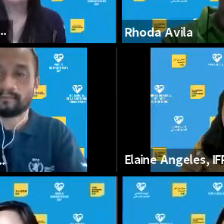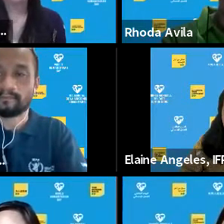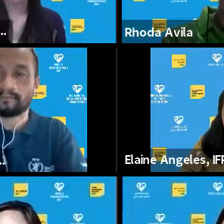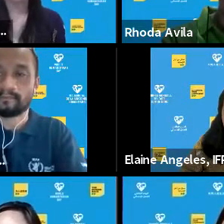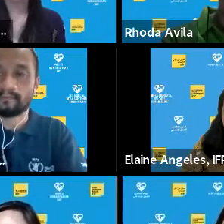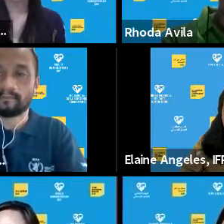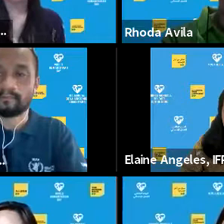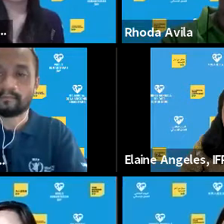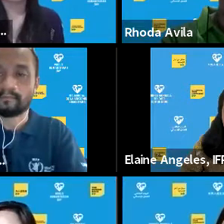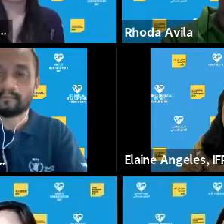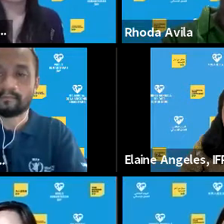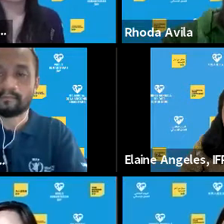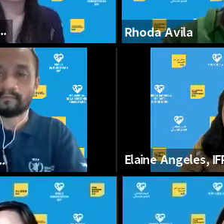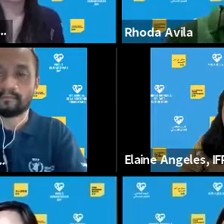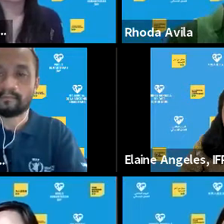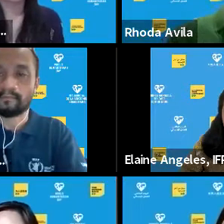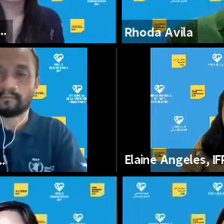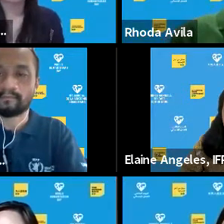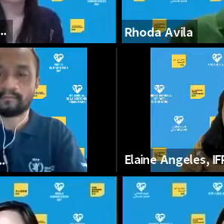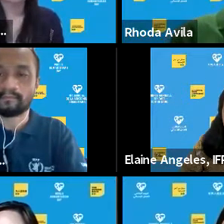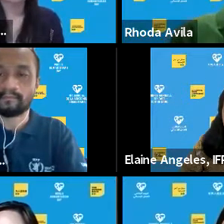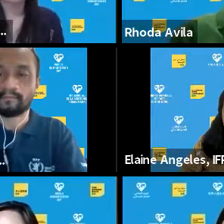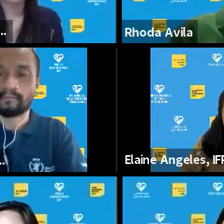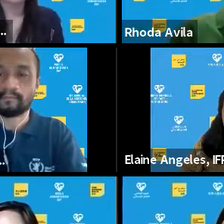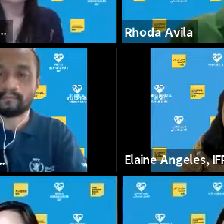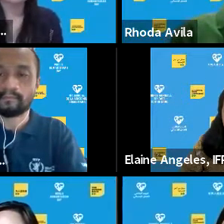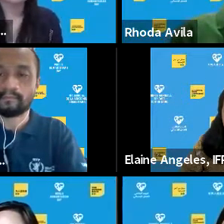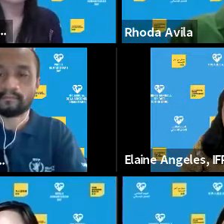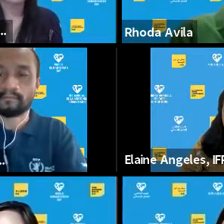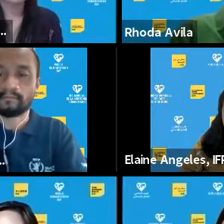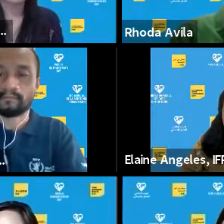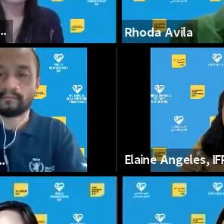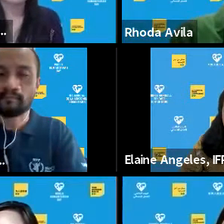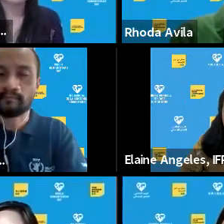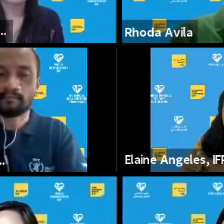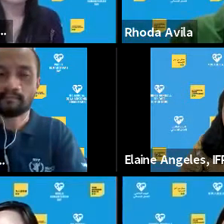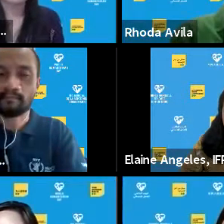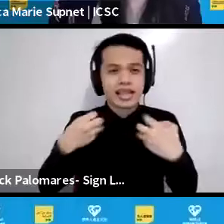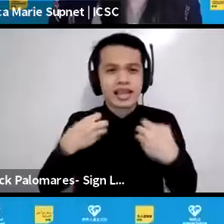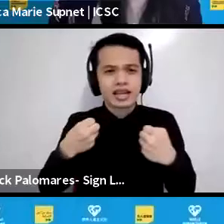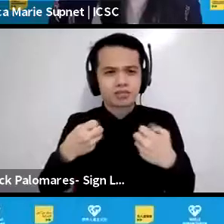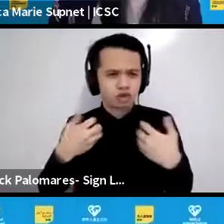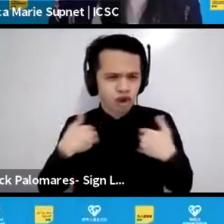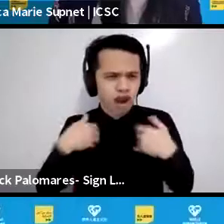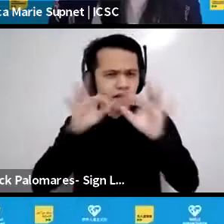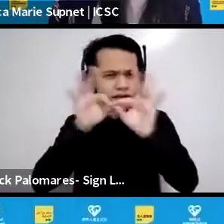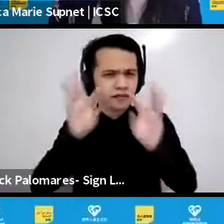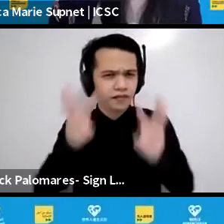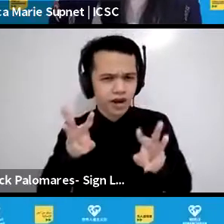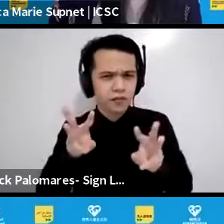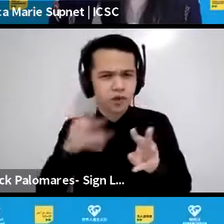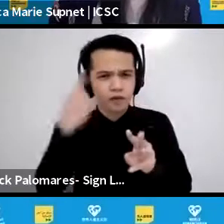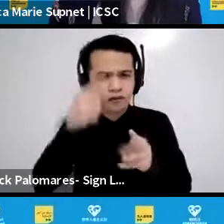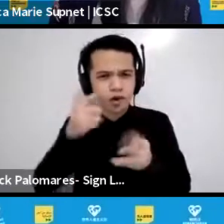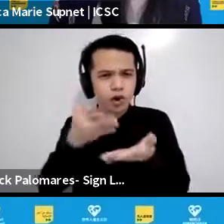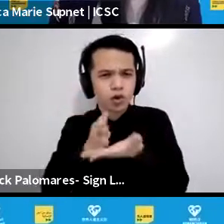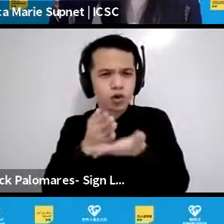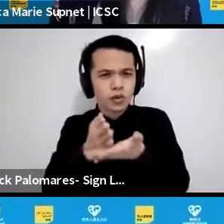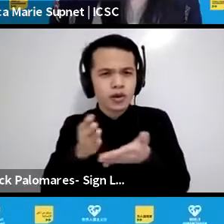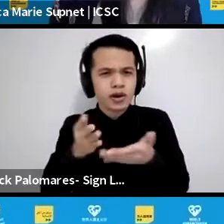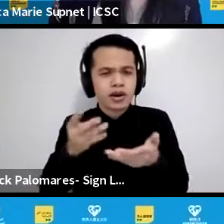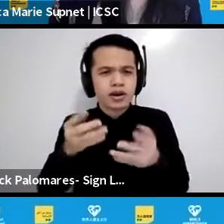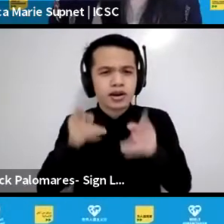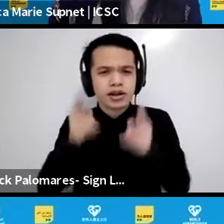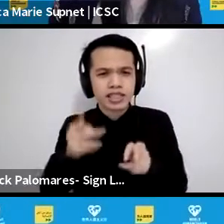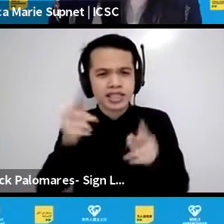of climate-related hazards, and their interaction with health are really within this framework of a human rights-based approach and a